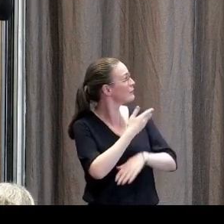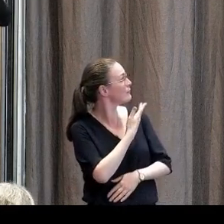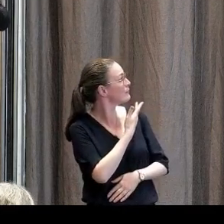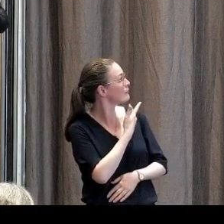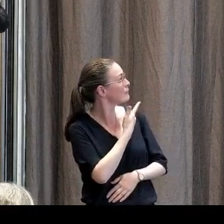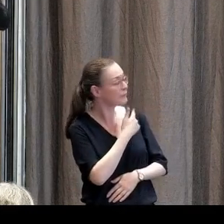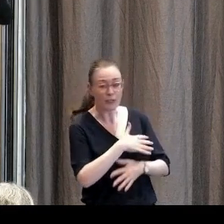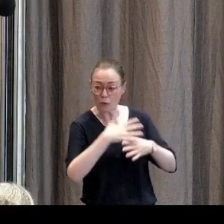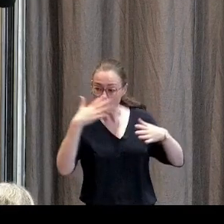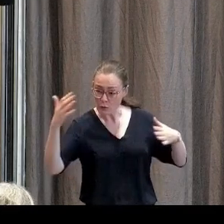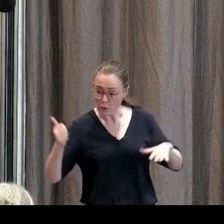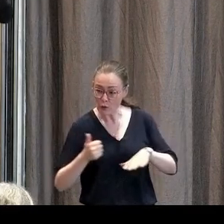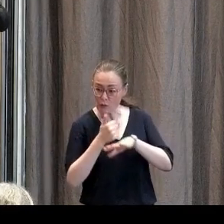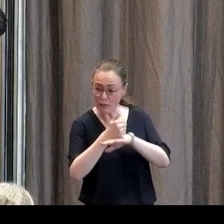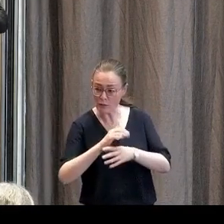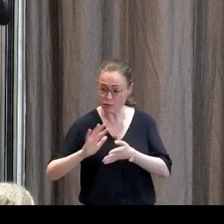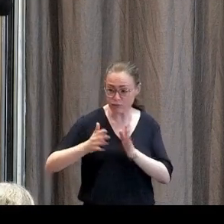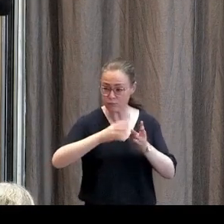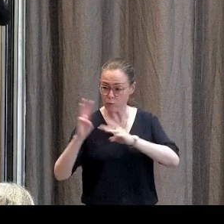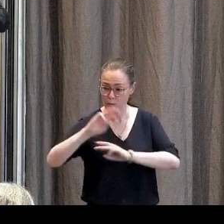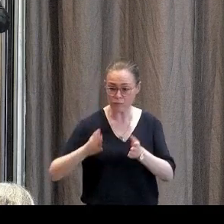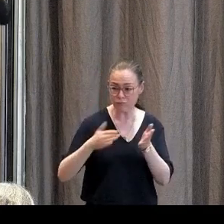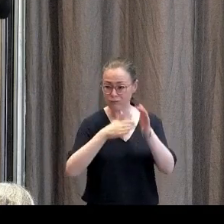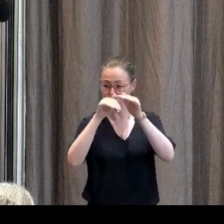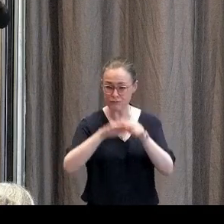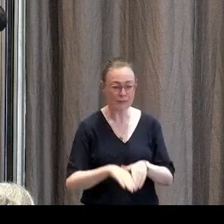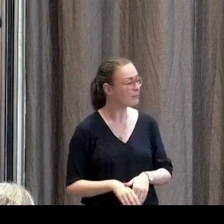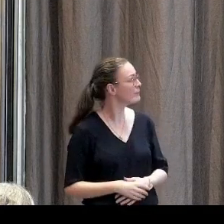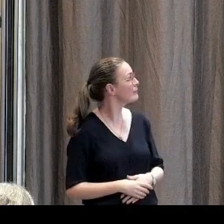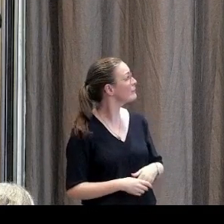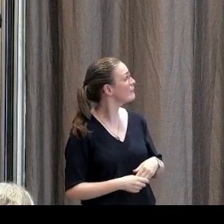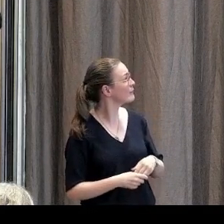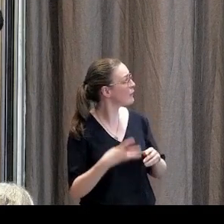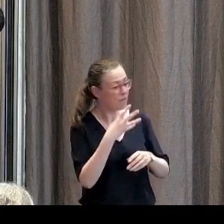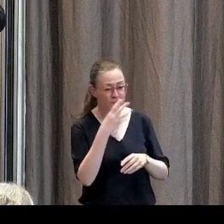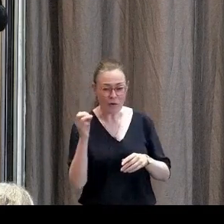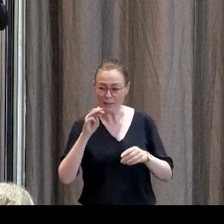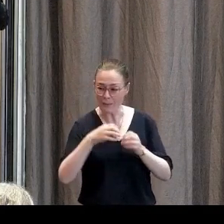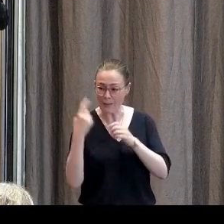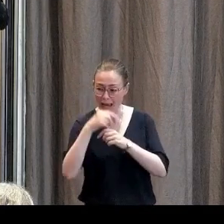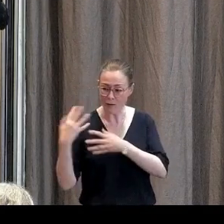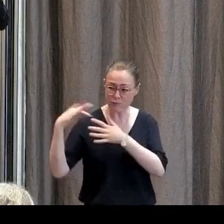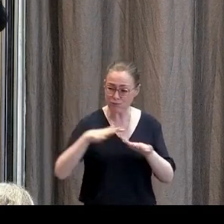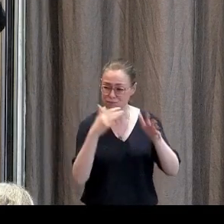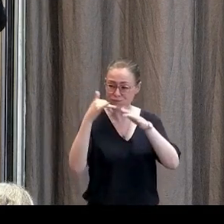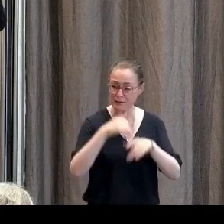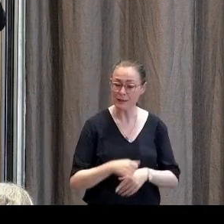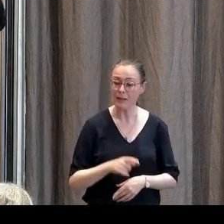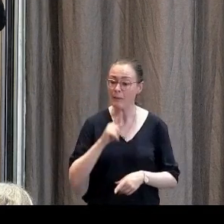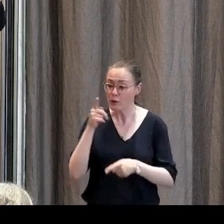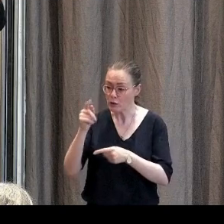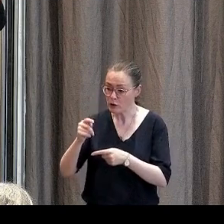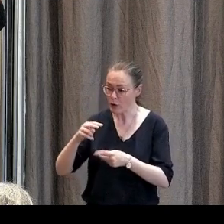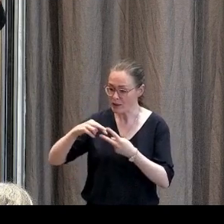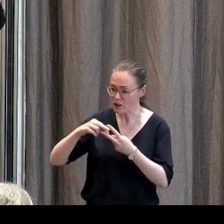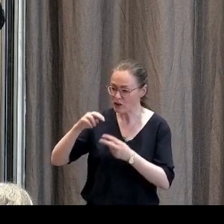This is a huge bridge, and it's just twisting and turning up and down. In a 40-mile-an-hour gale, the feather span weaves like a ribbon. And this is what your genome